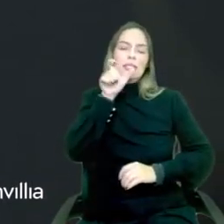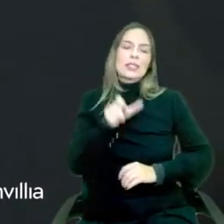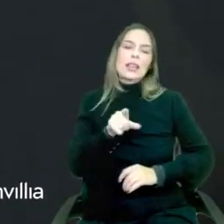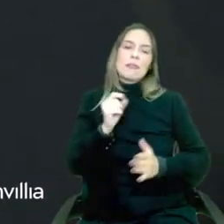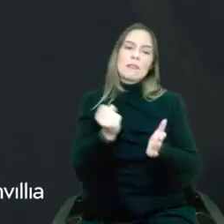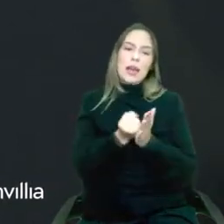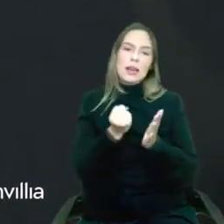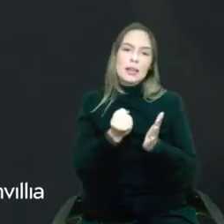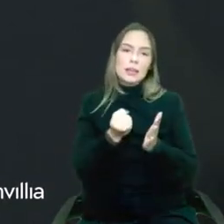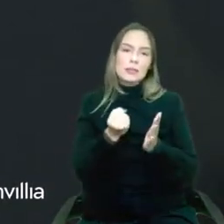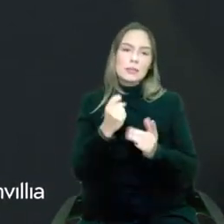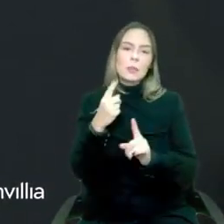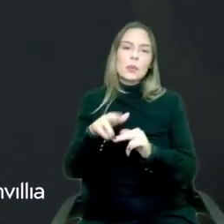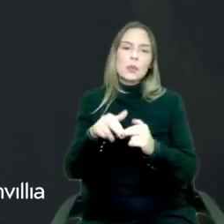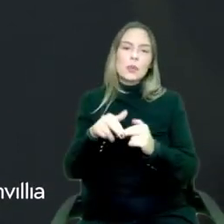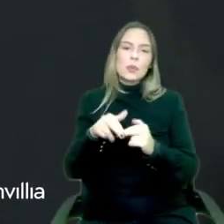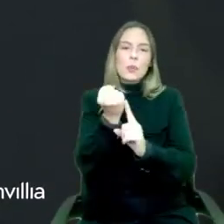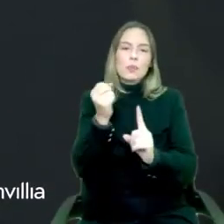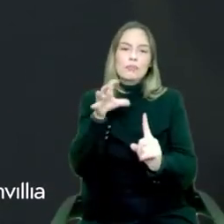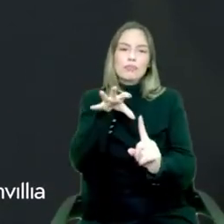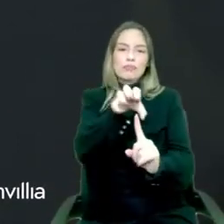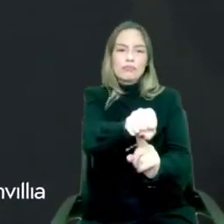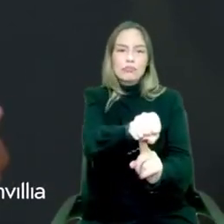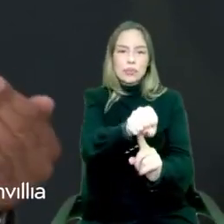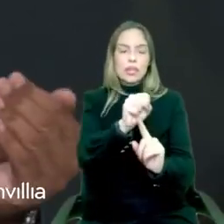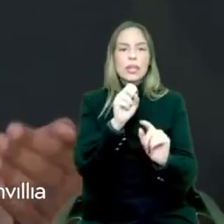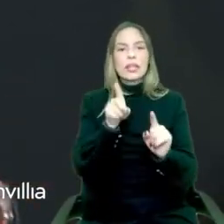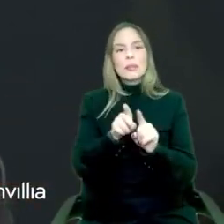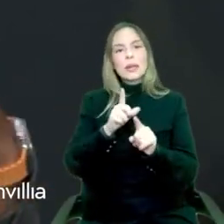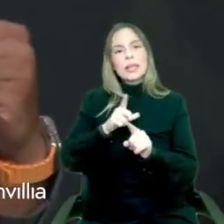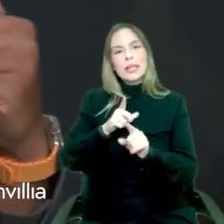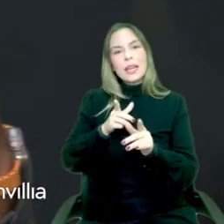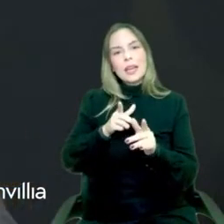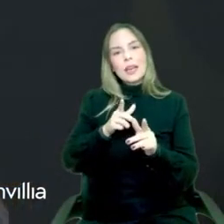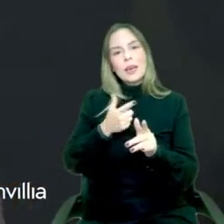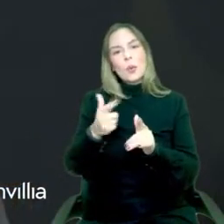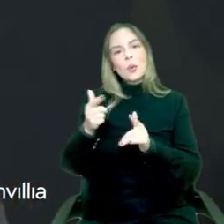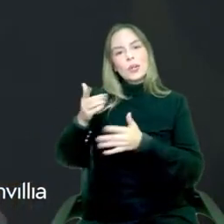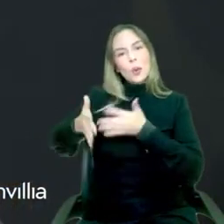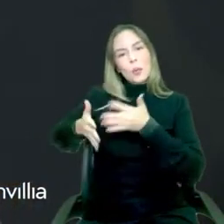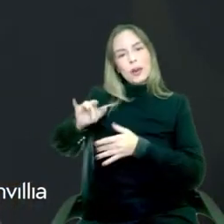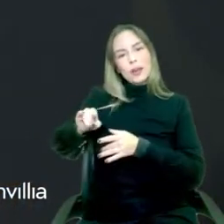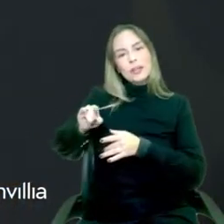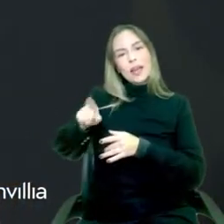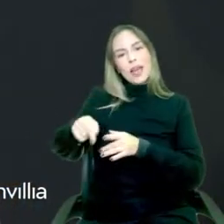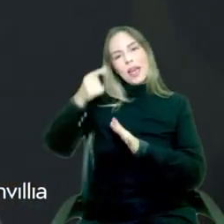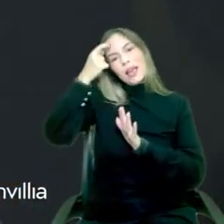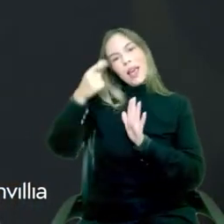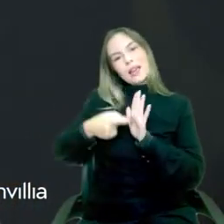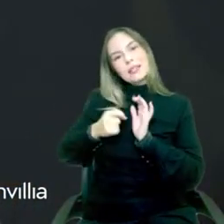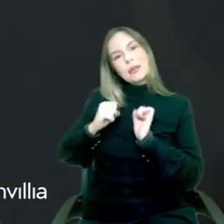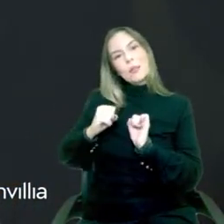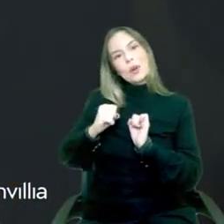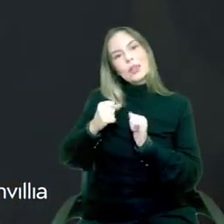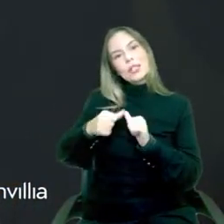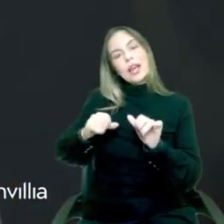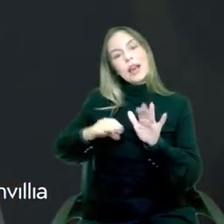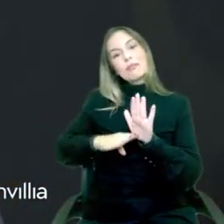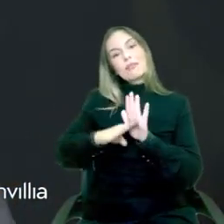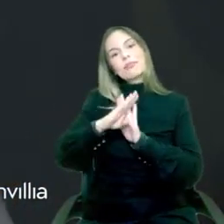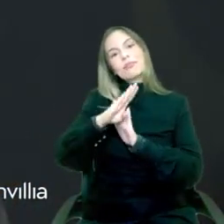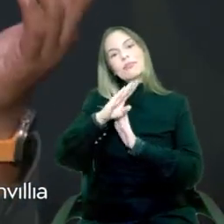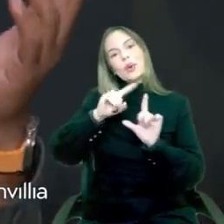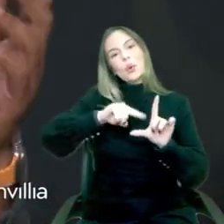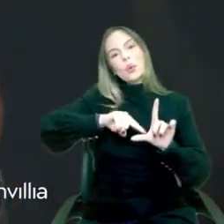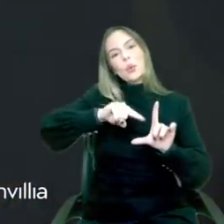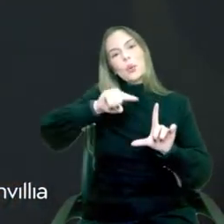I think another sort of complication at the minute is that AI is on this exponential curve where